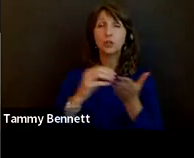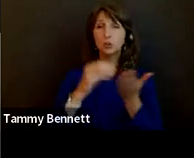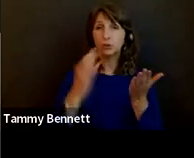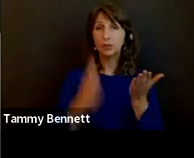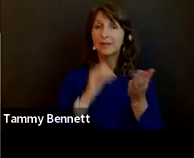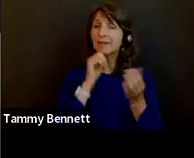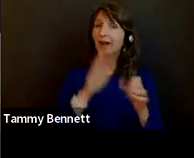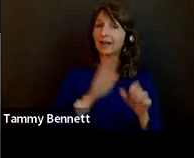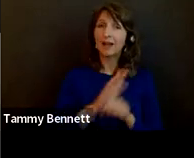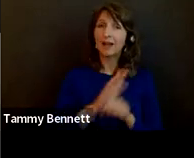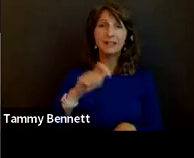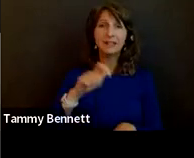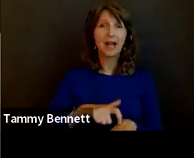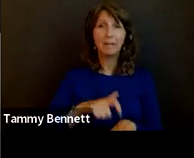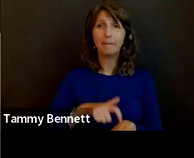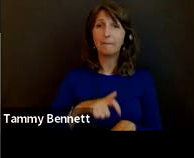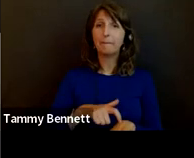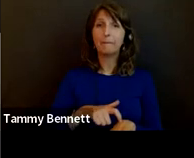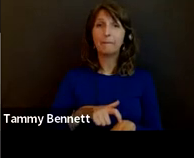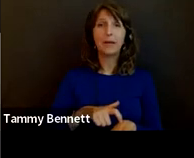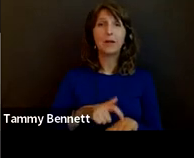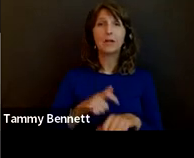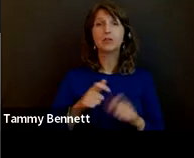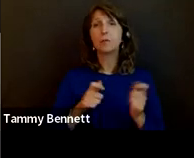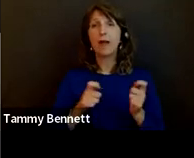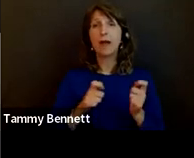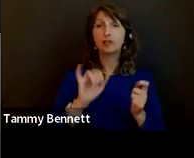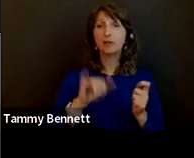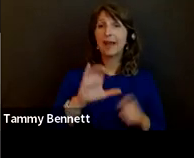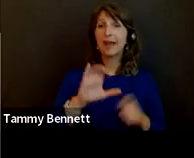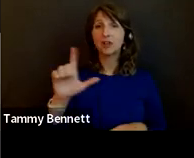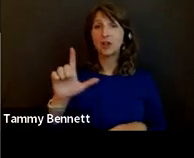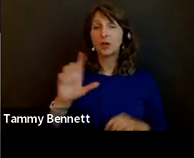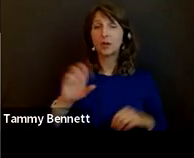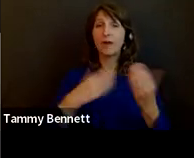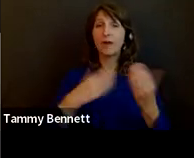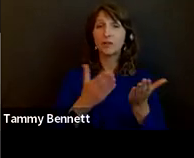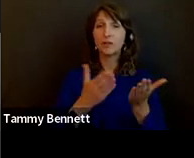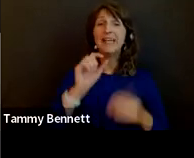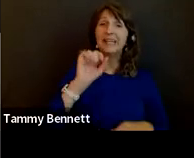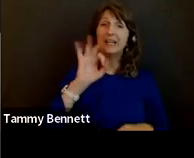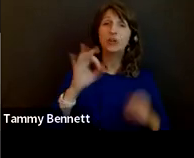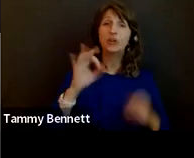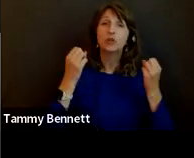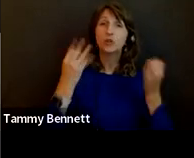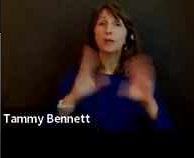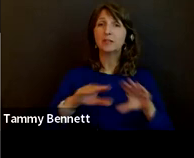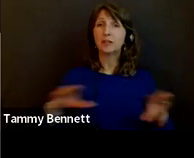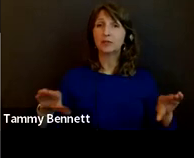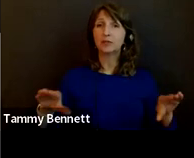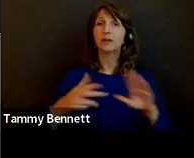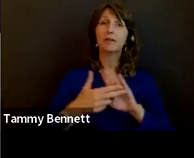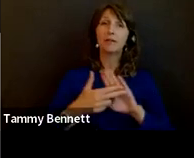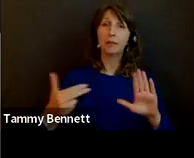to adequately um, manage the caseload and provide services if that's a thing in that district. And then finally,